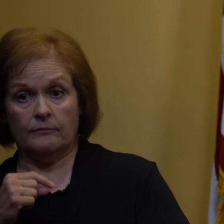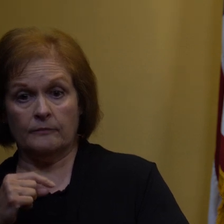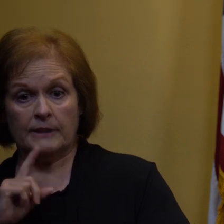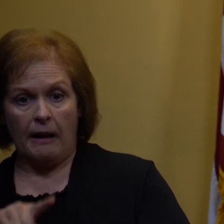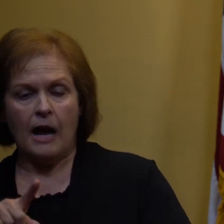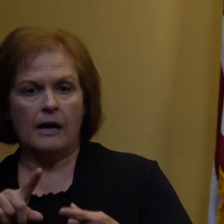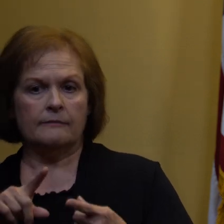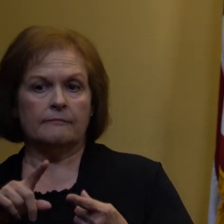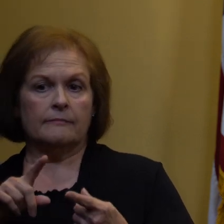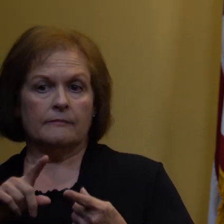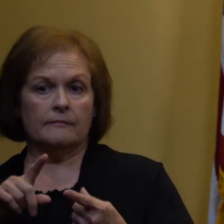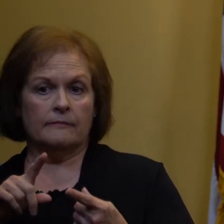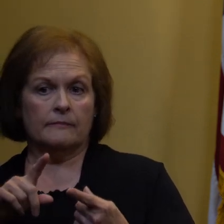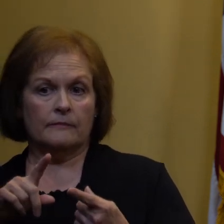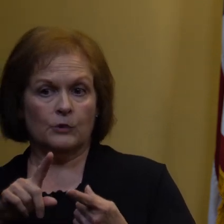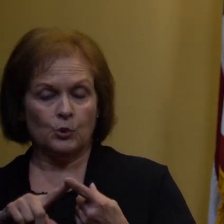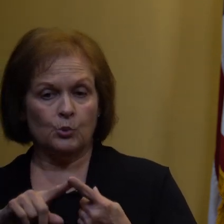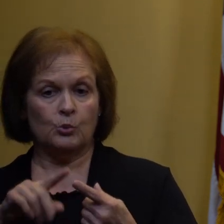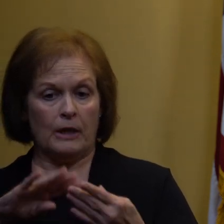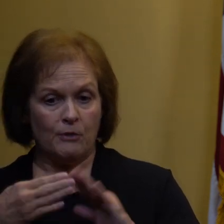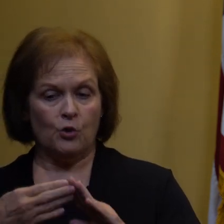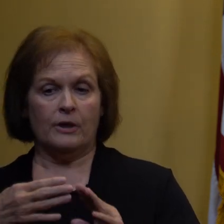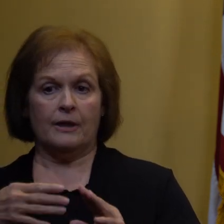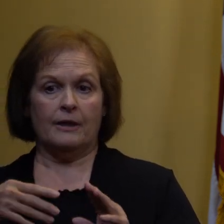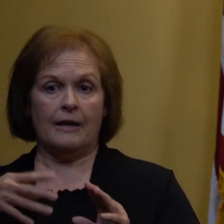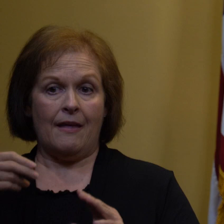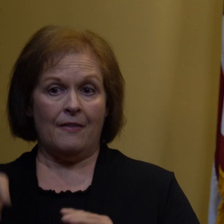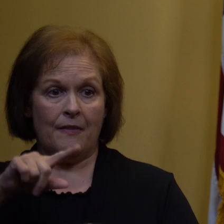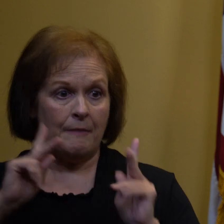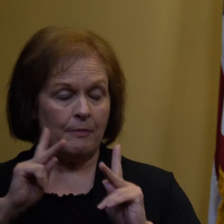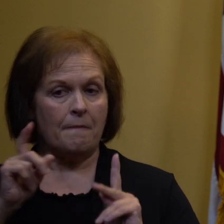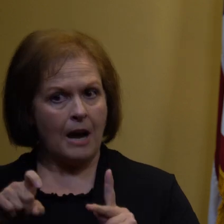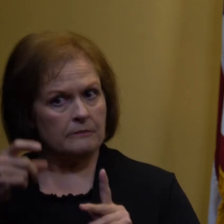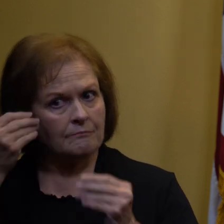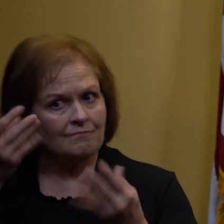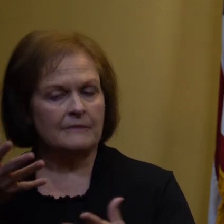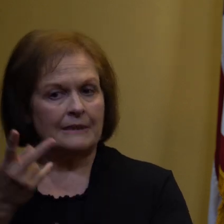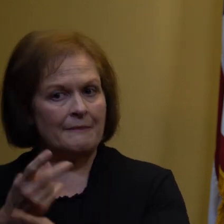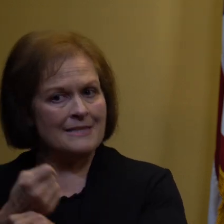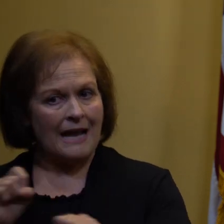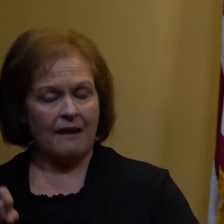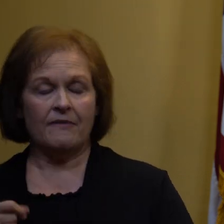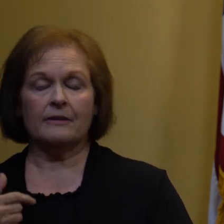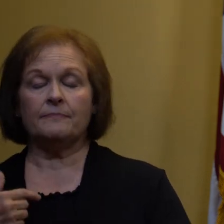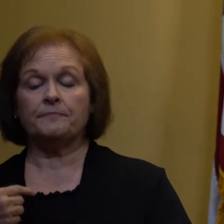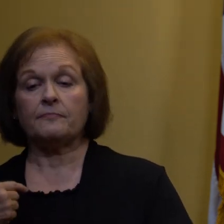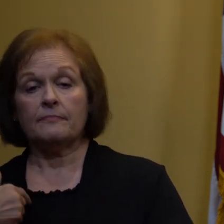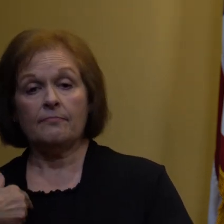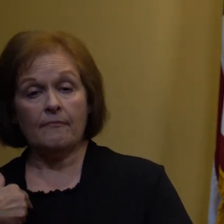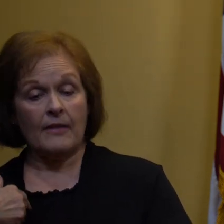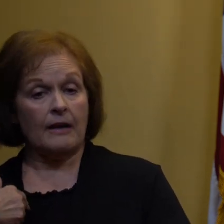this community and our people safe, meaning our city overall. I walked through steps, in terms